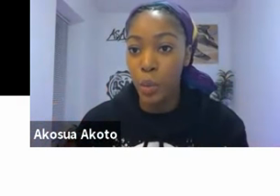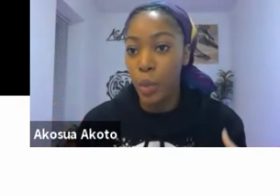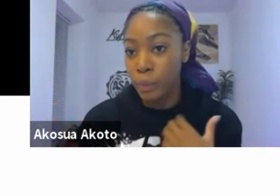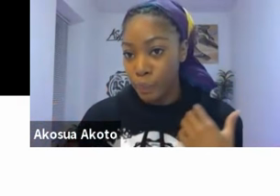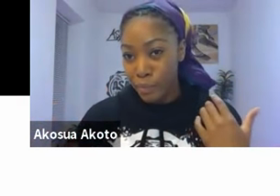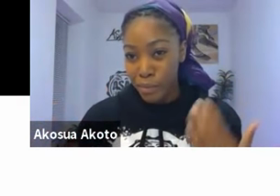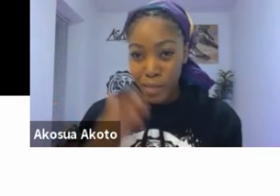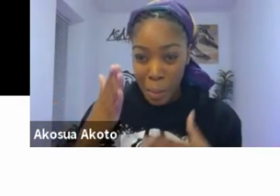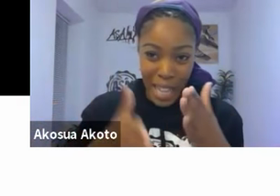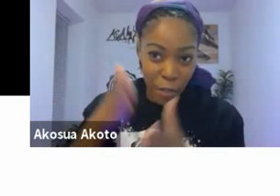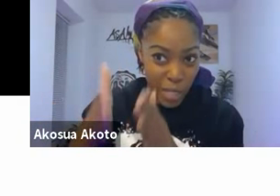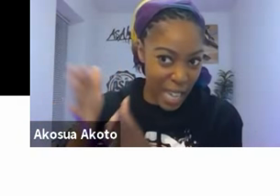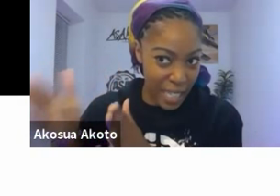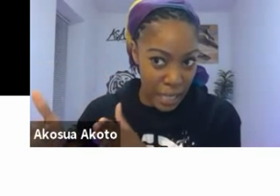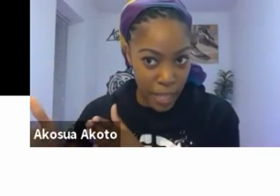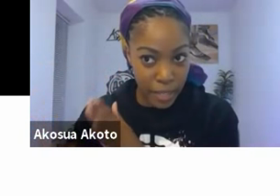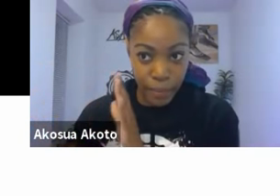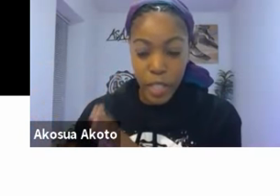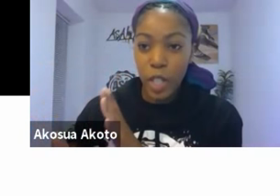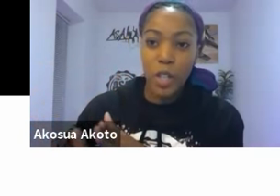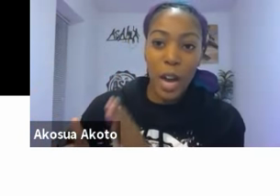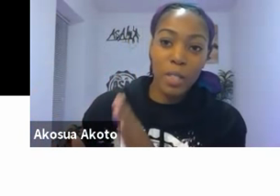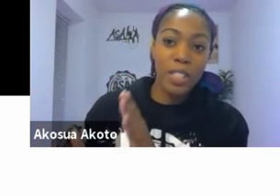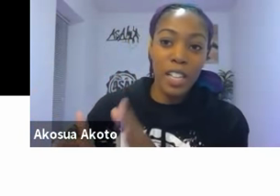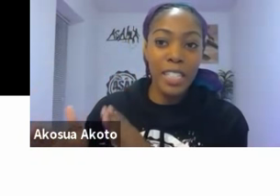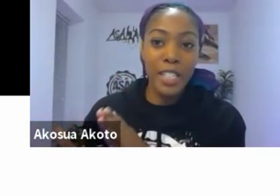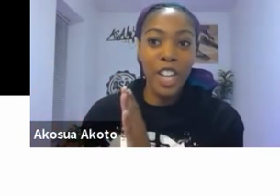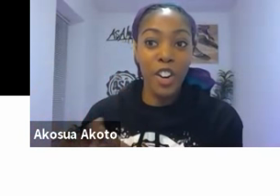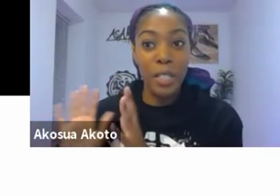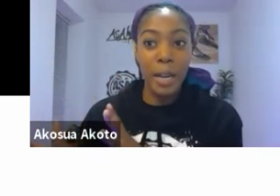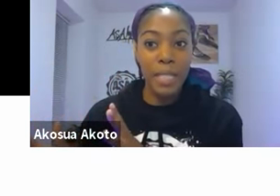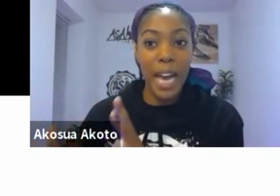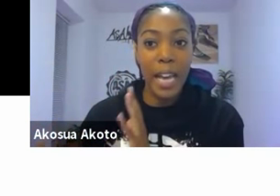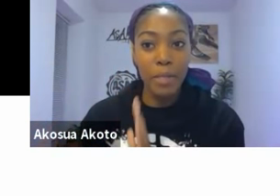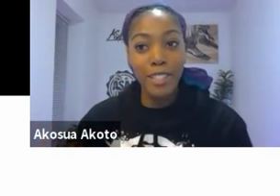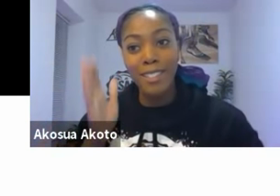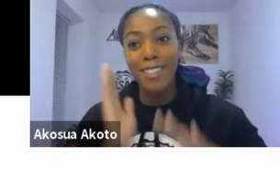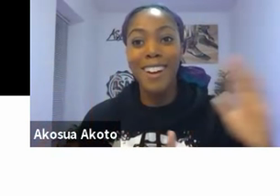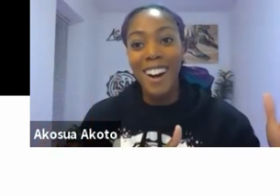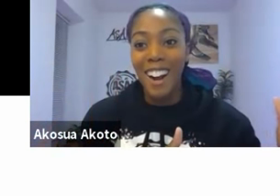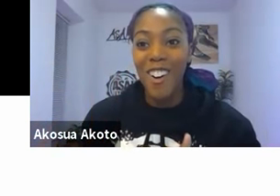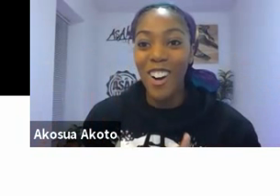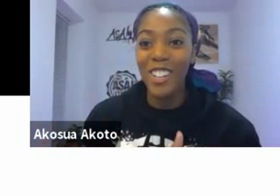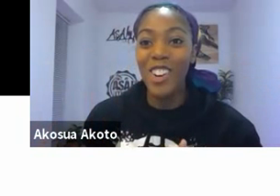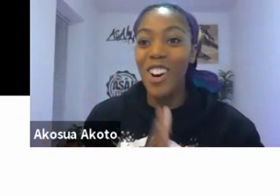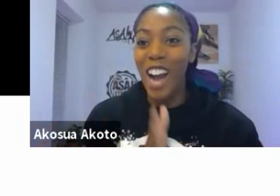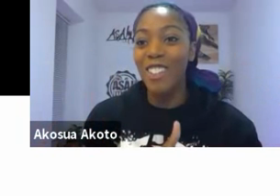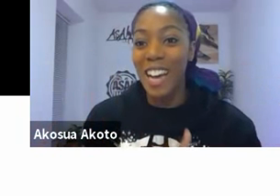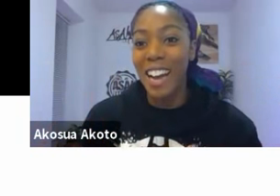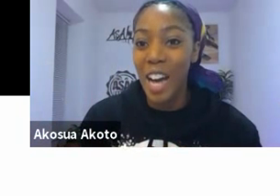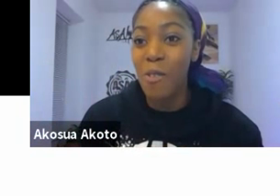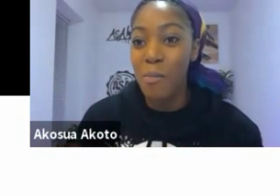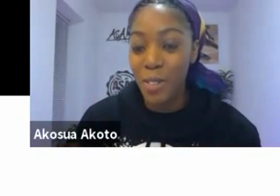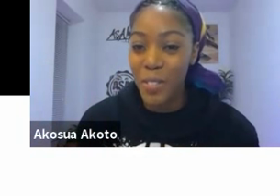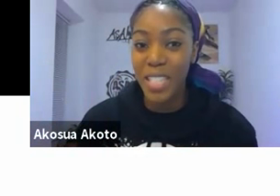in ritual, my life was kind of split. So I was a DC girl sometimes. Or, you know, I was